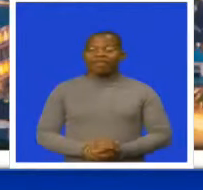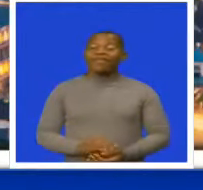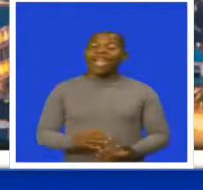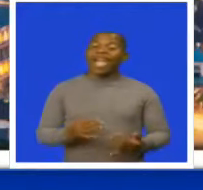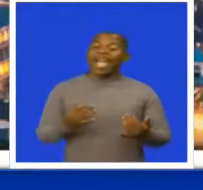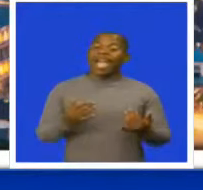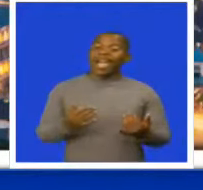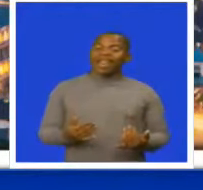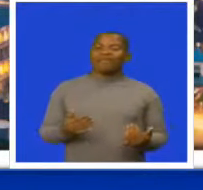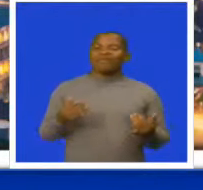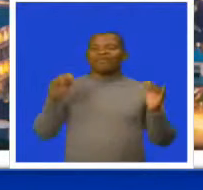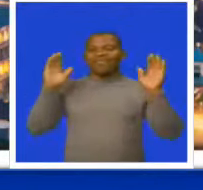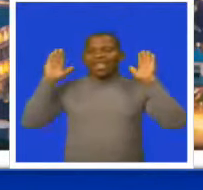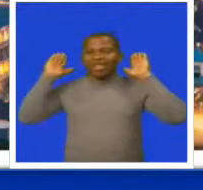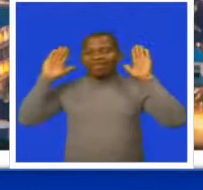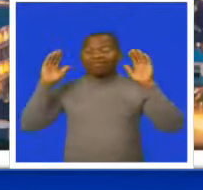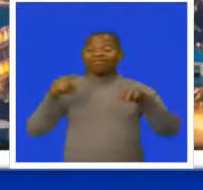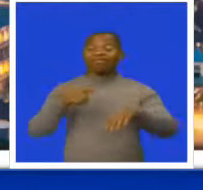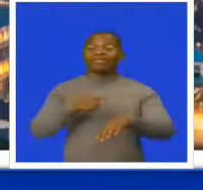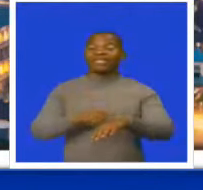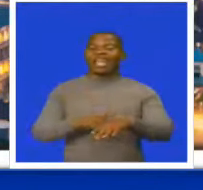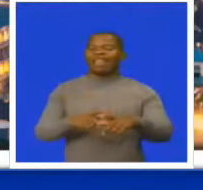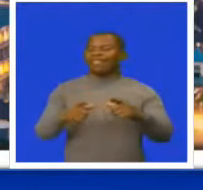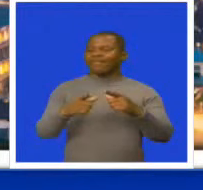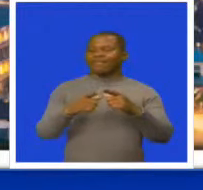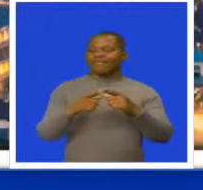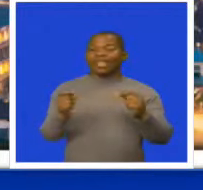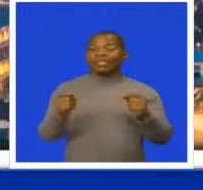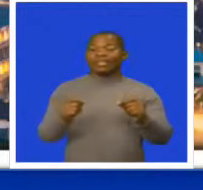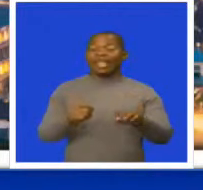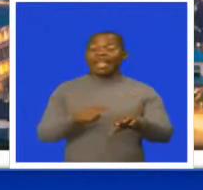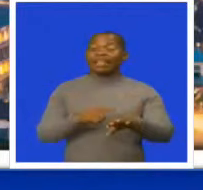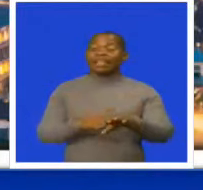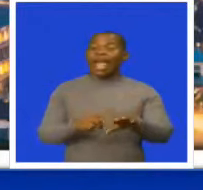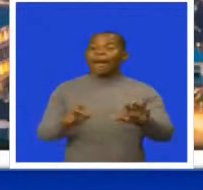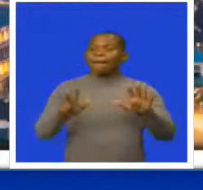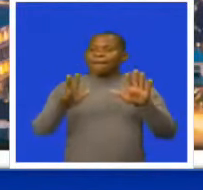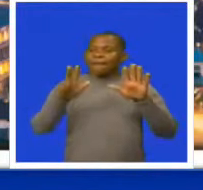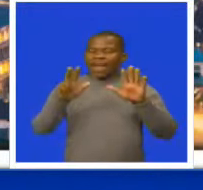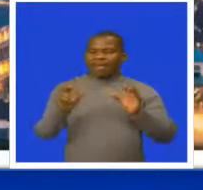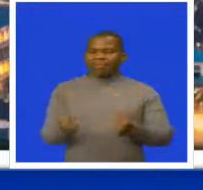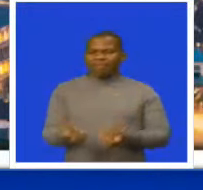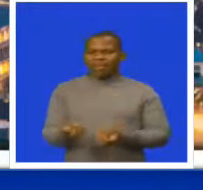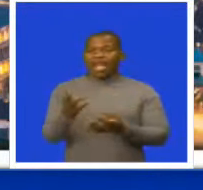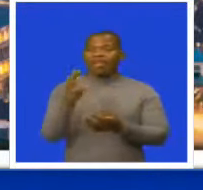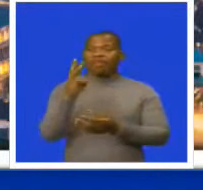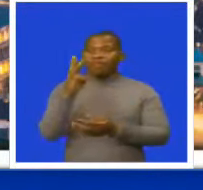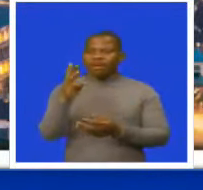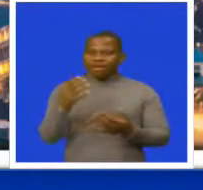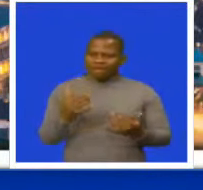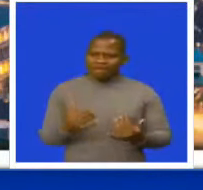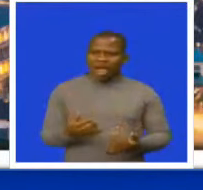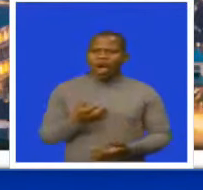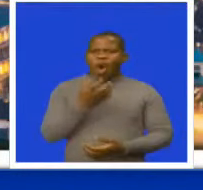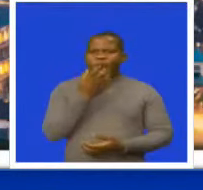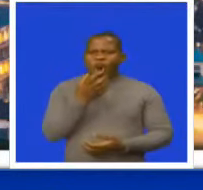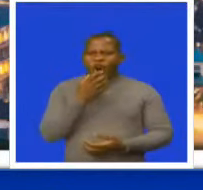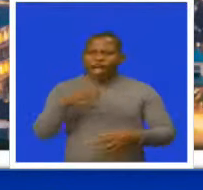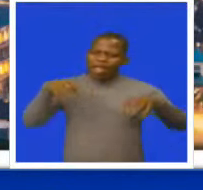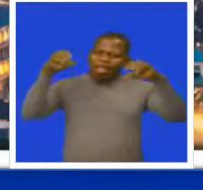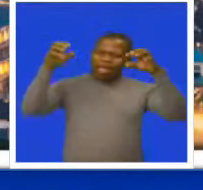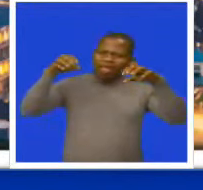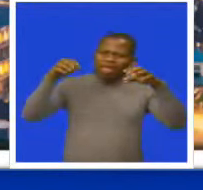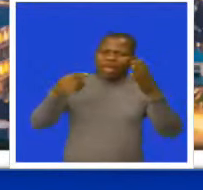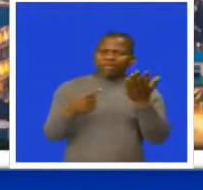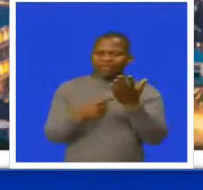Inibengosi lenhle tikucala tensimbi yesikhombisa lensimbi yesiphohlongo titawulandzela sesiphuma sinishiya nelizinga lekubanza nekushisa lemadolobha